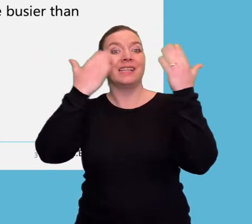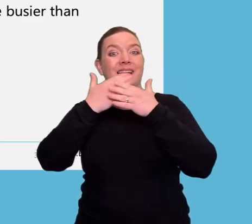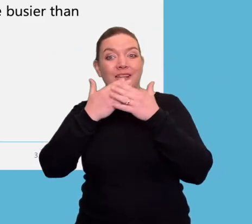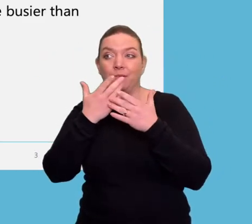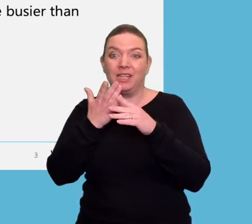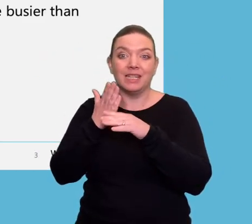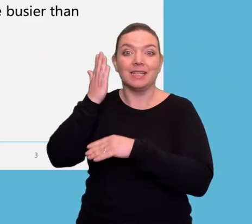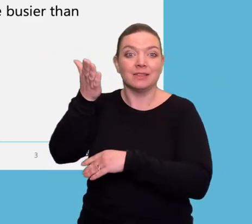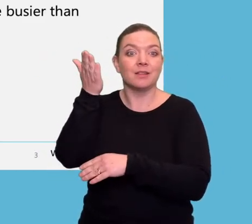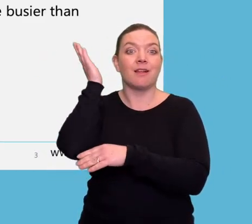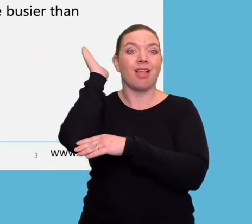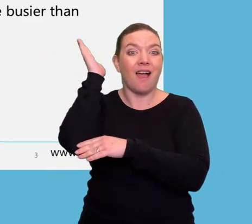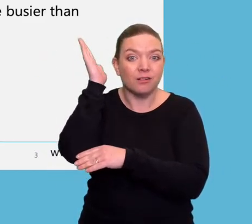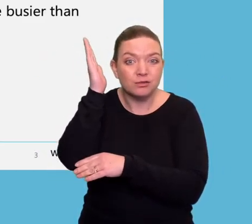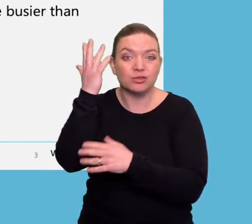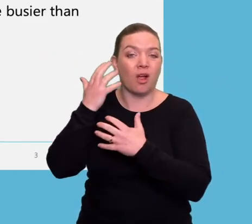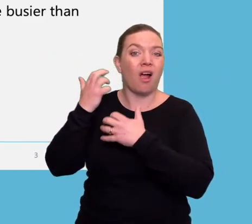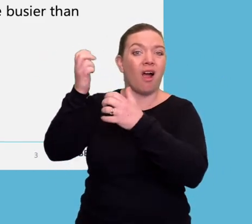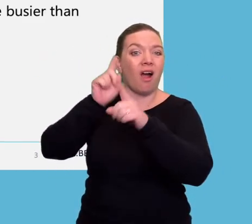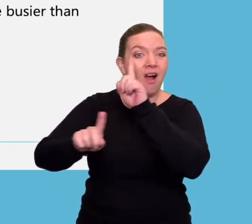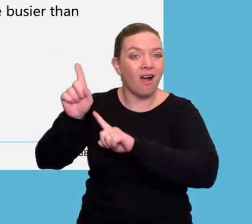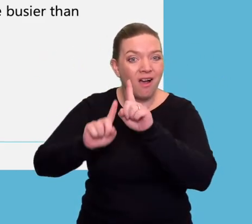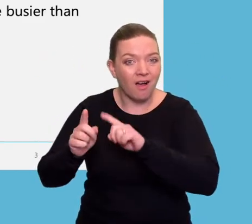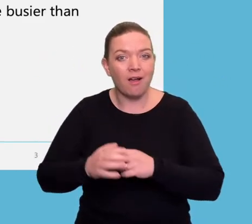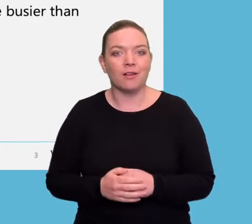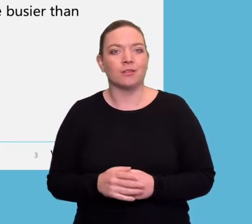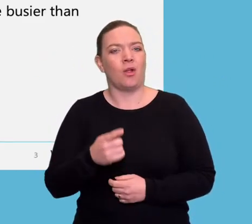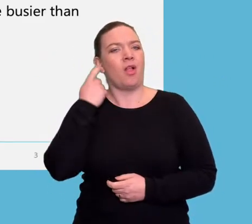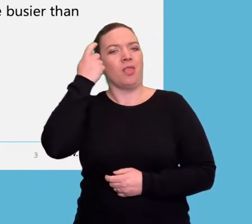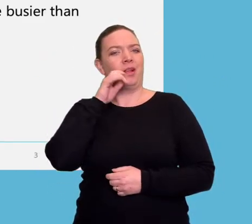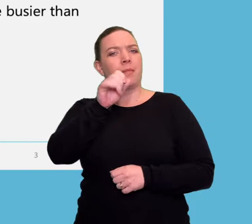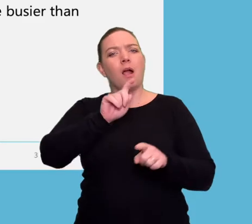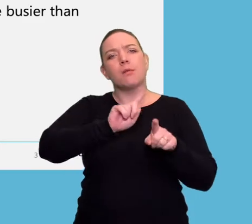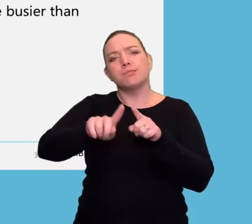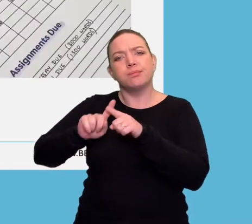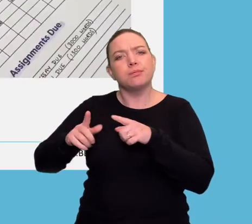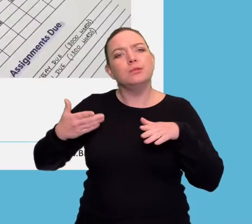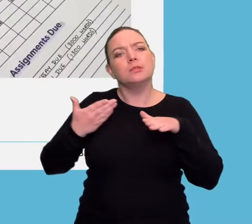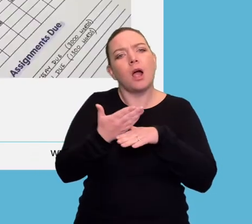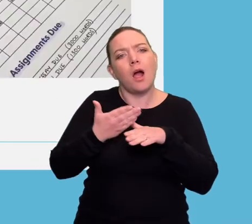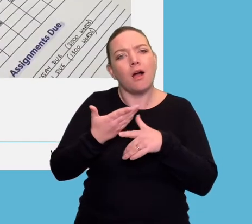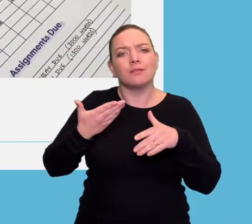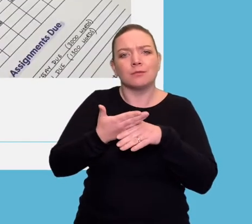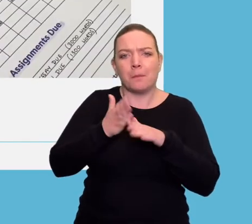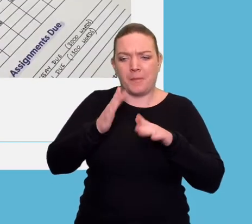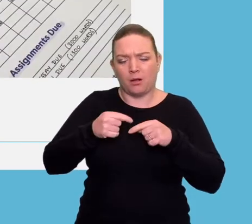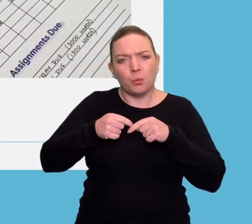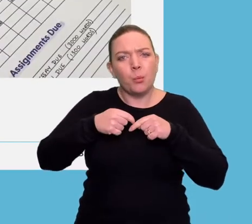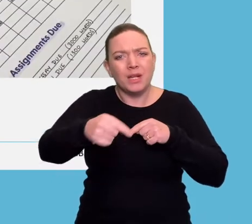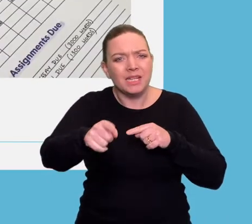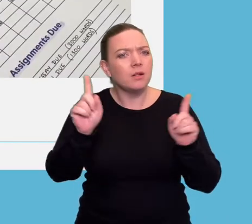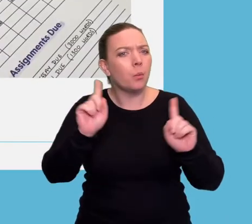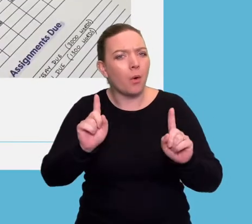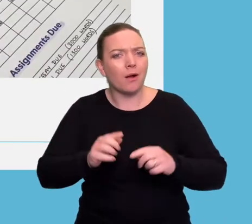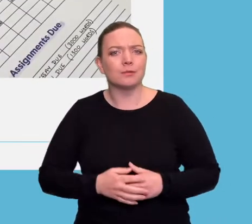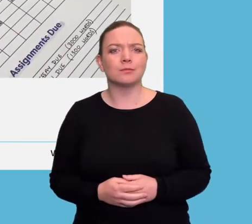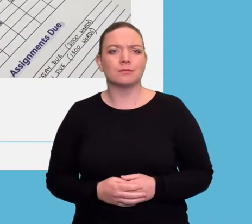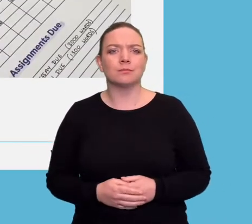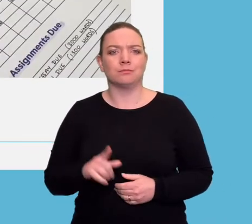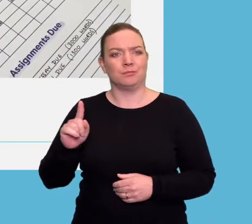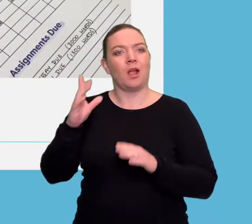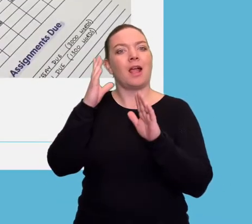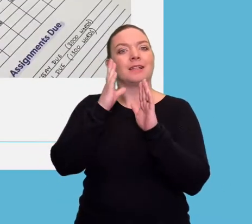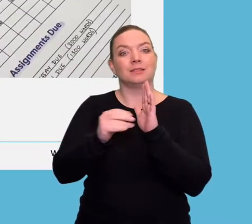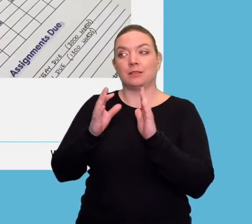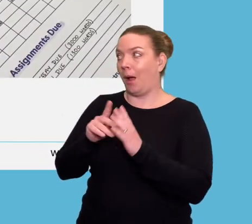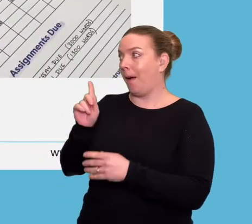your lectures and your seminars. So just think about all the different tasks and activities you have to complete throughout the week. So here's an example of a